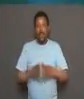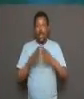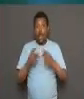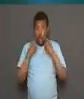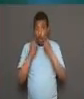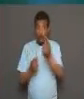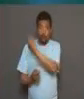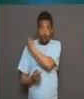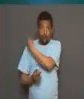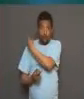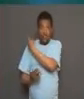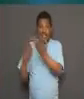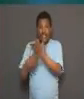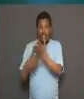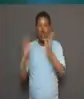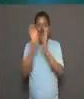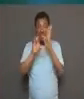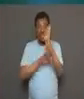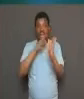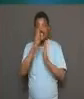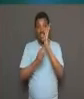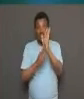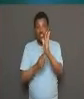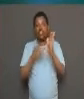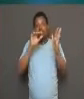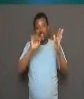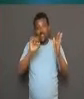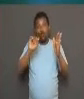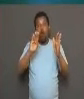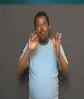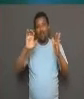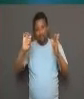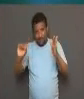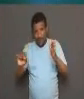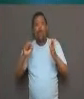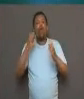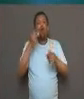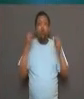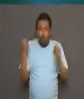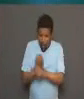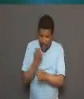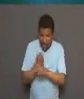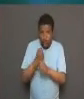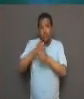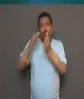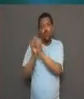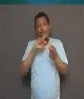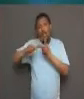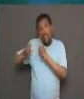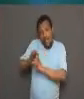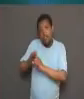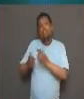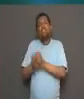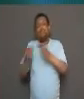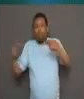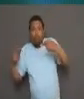Look at these conventional signs and symbols. Working with a partner, try to